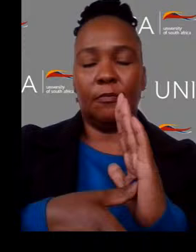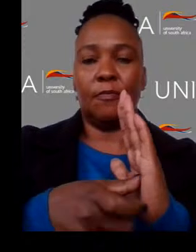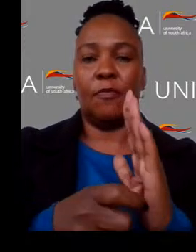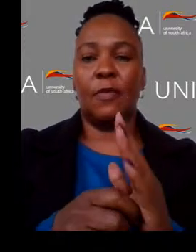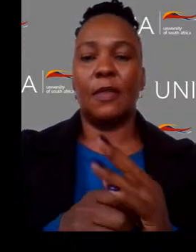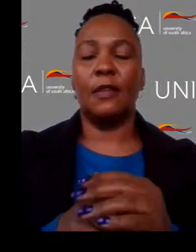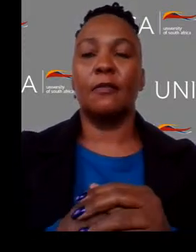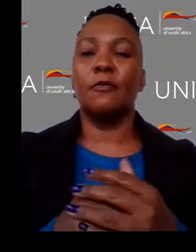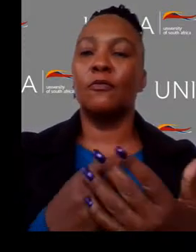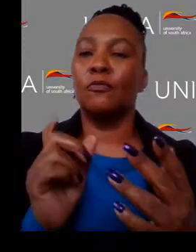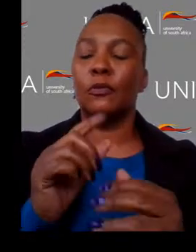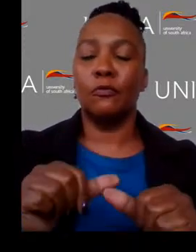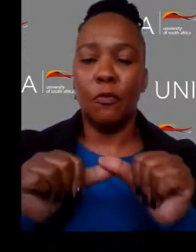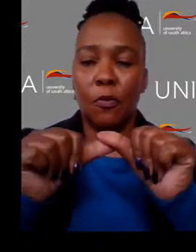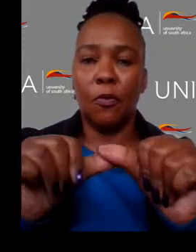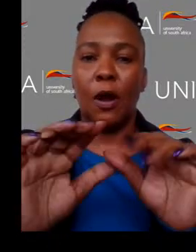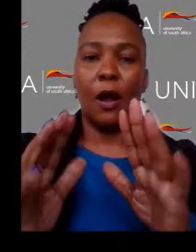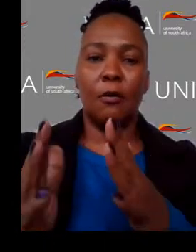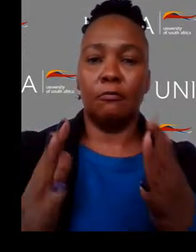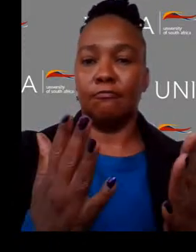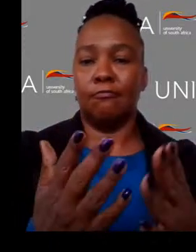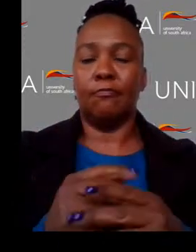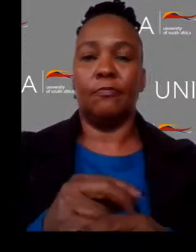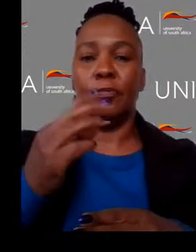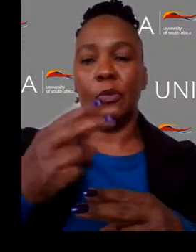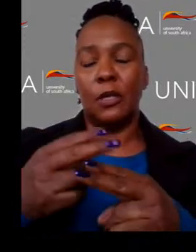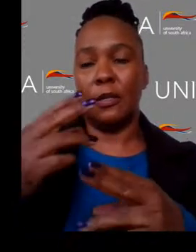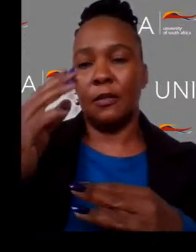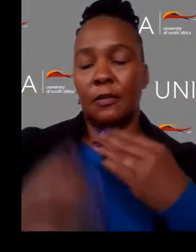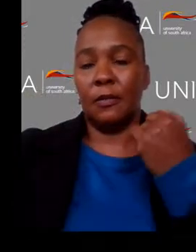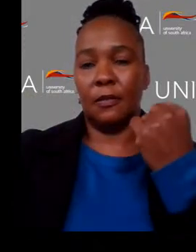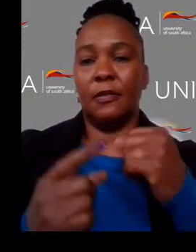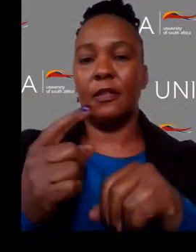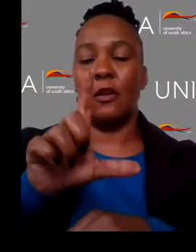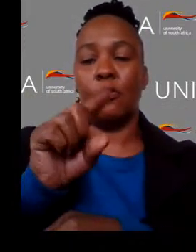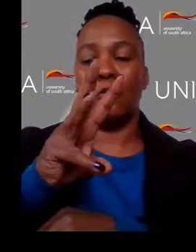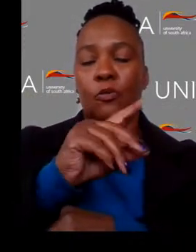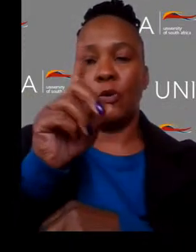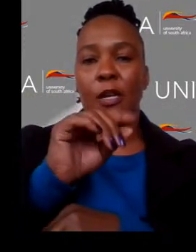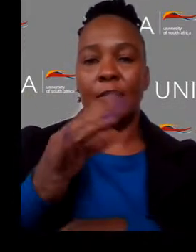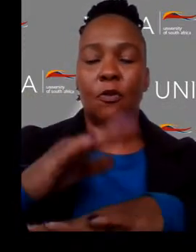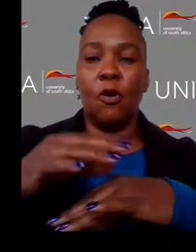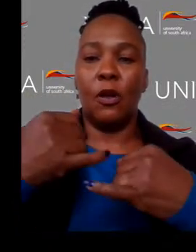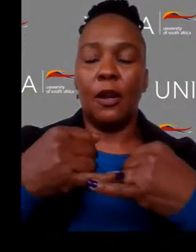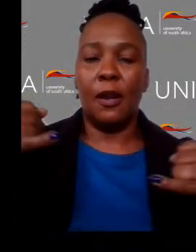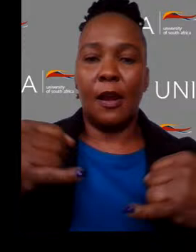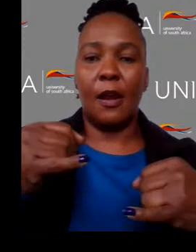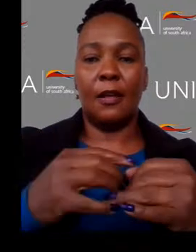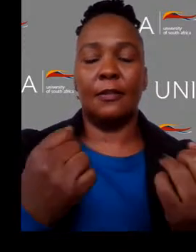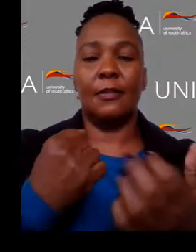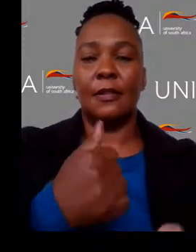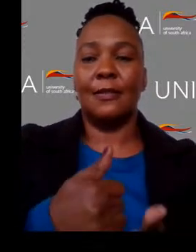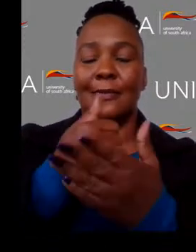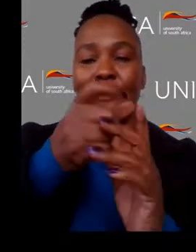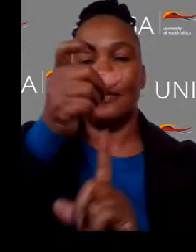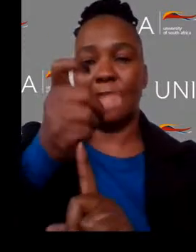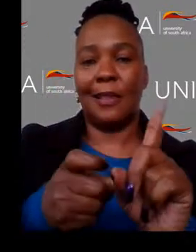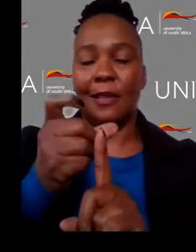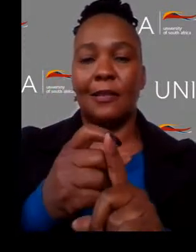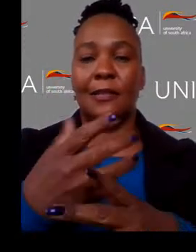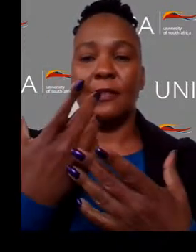for that. Lastly, we will have an introduction from Lawazi, the online assistant that's there to support you as